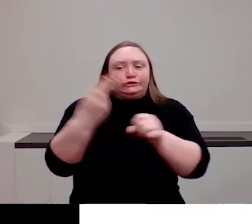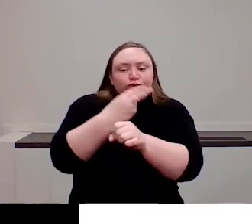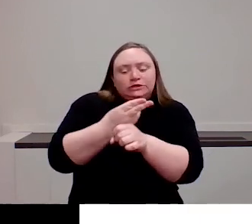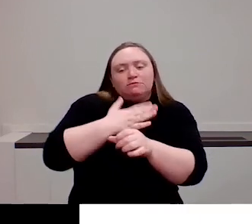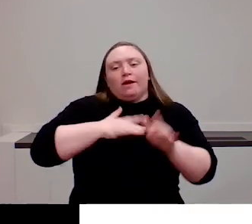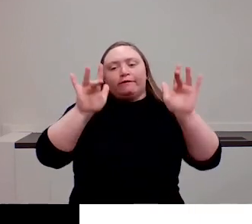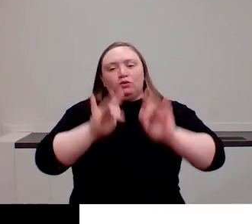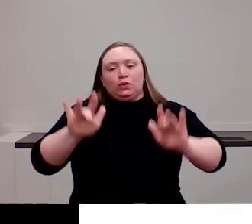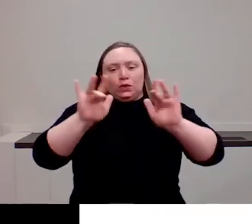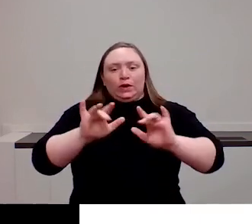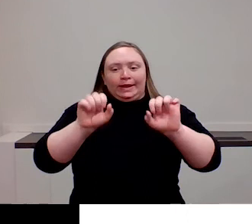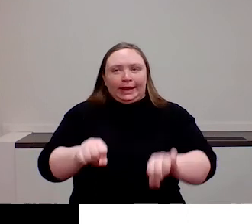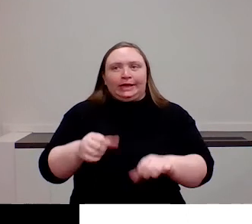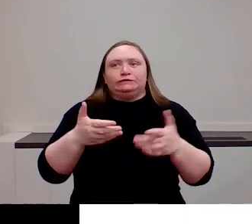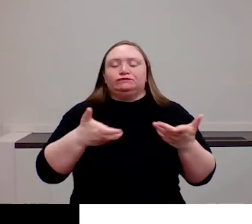it like,